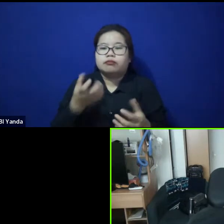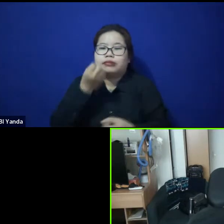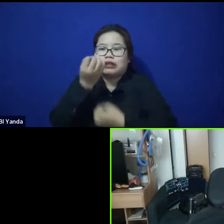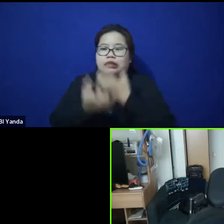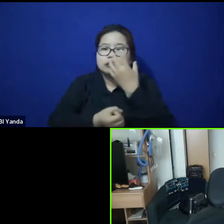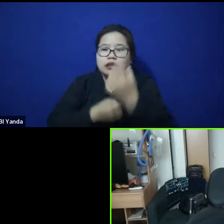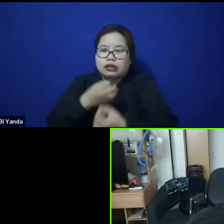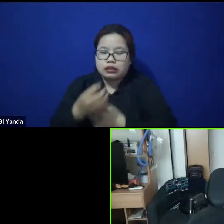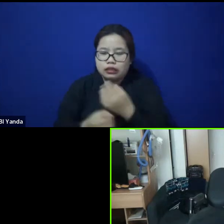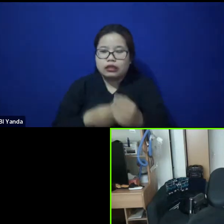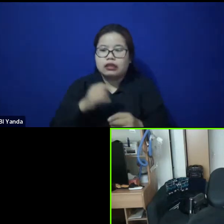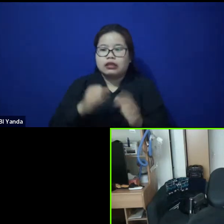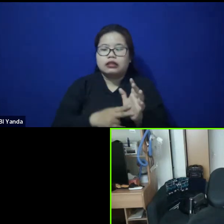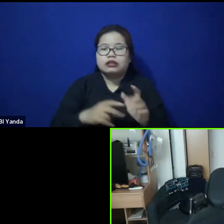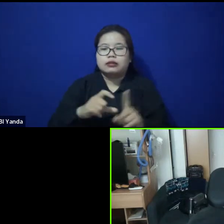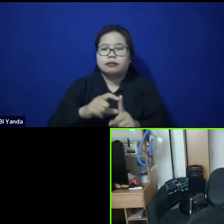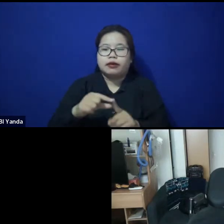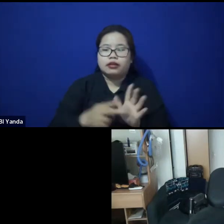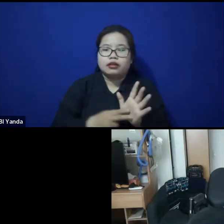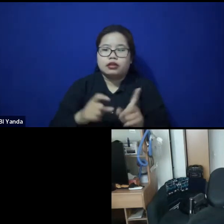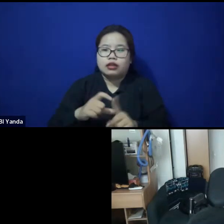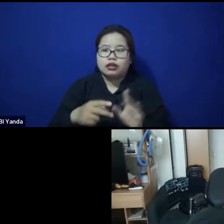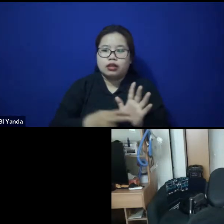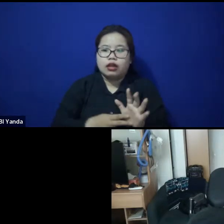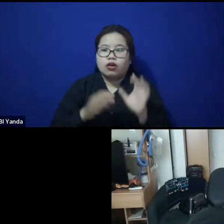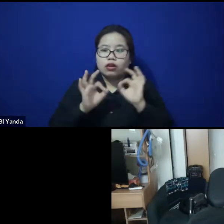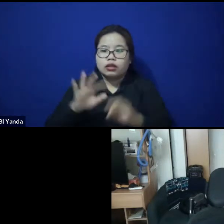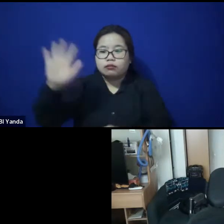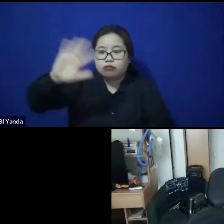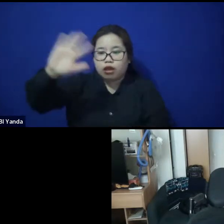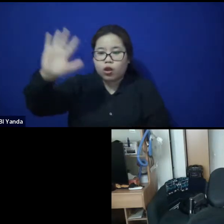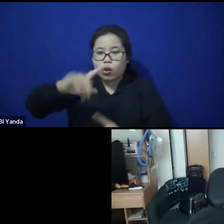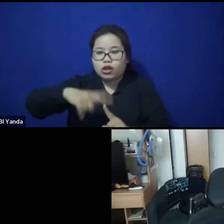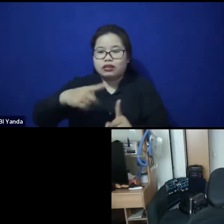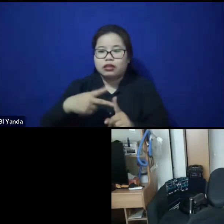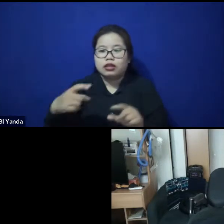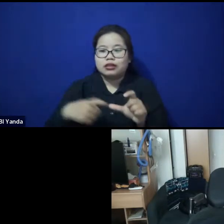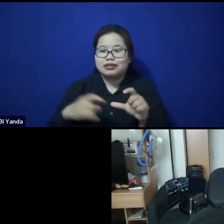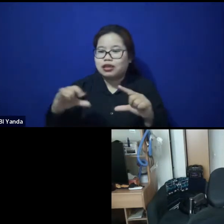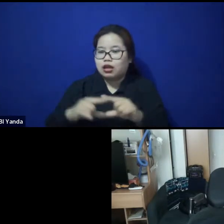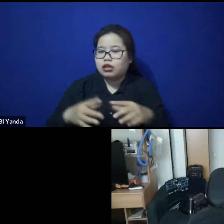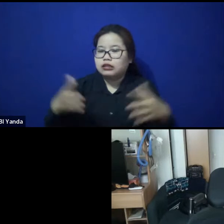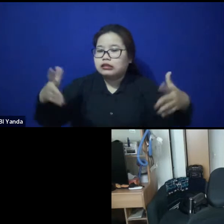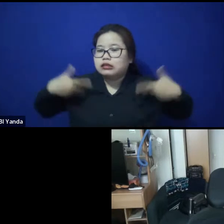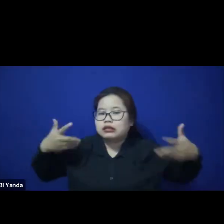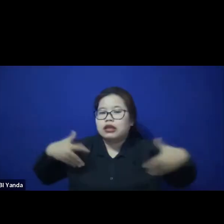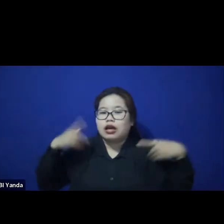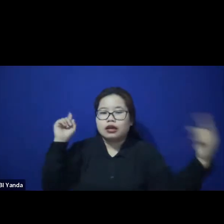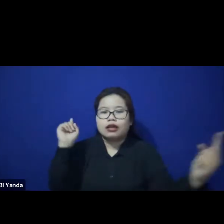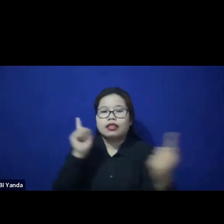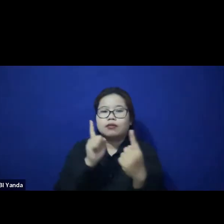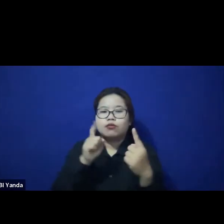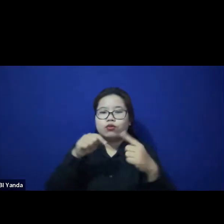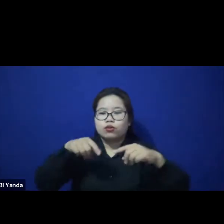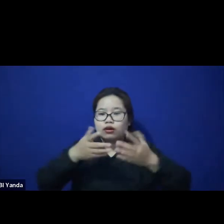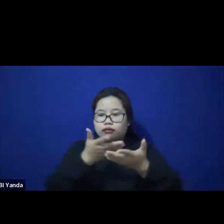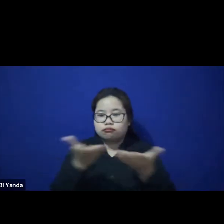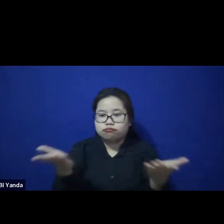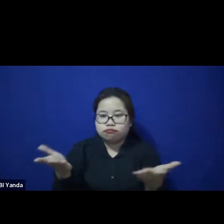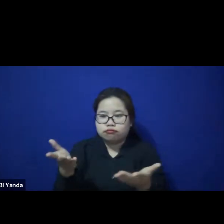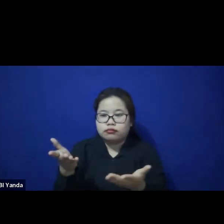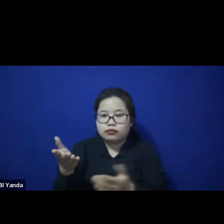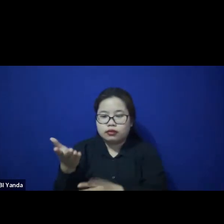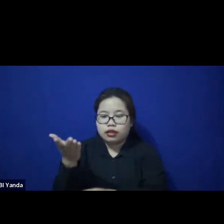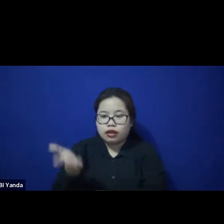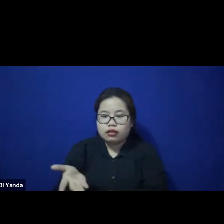Hello, Tricia. It's a pleasure to have you here today. And our